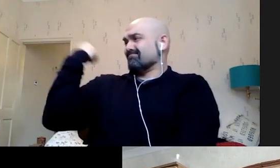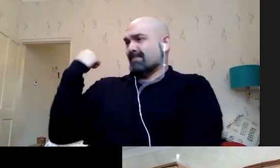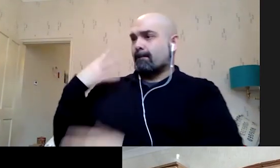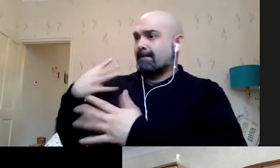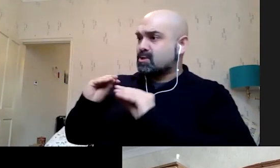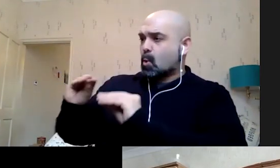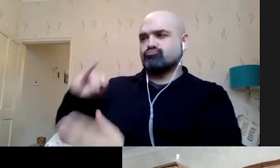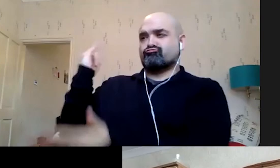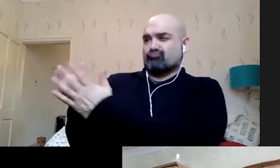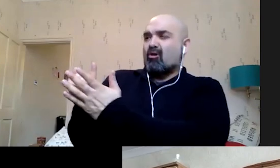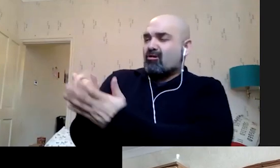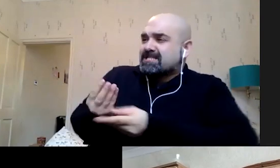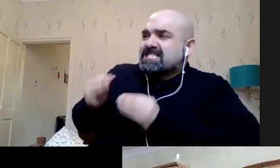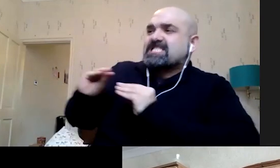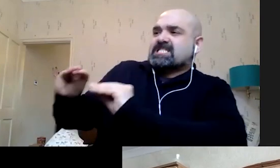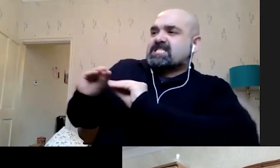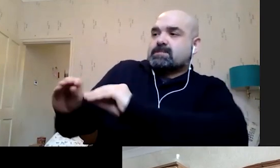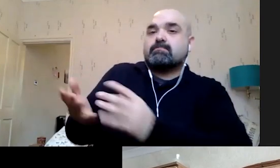agree.